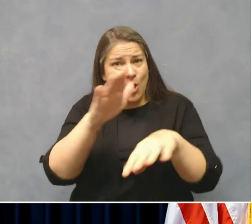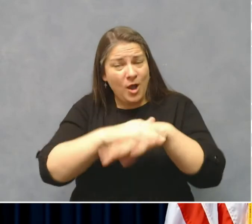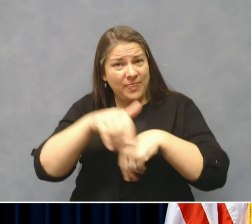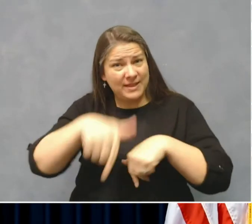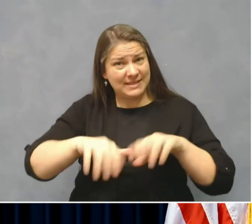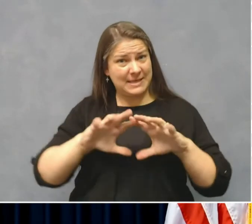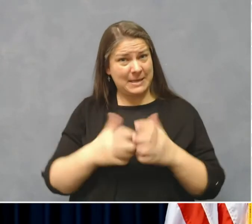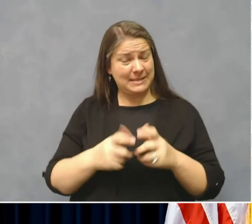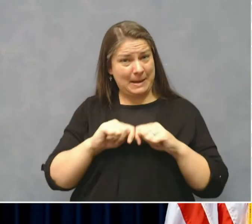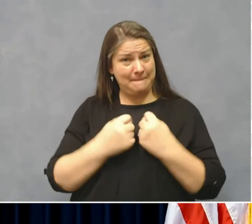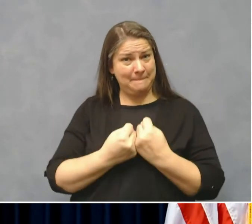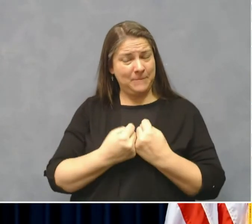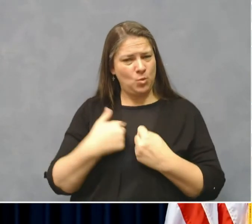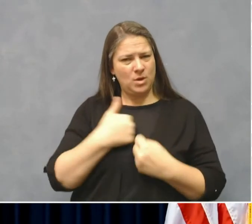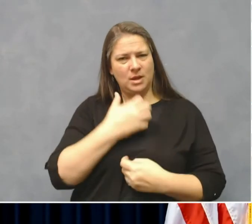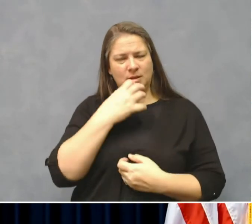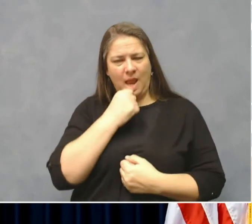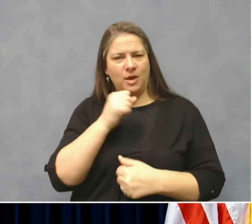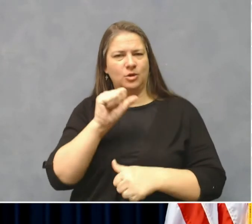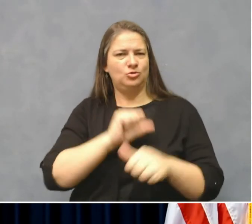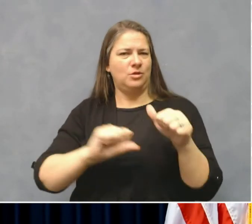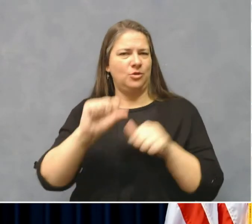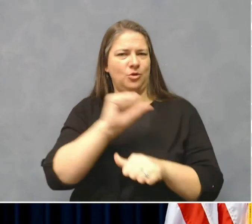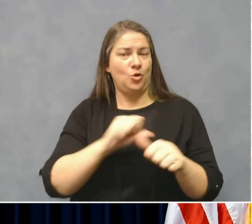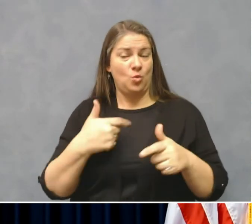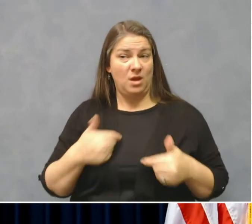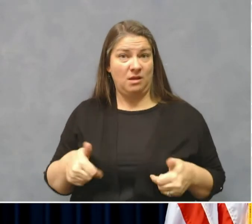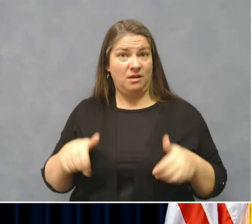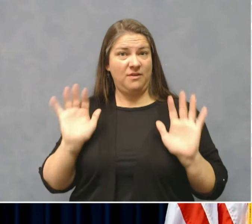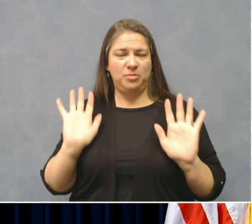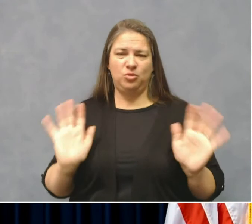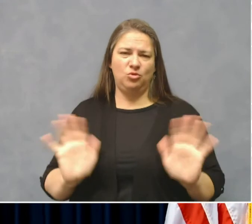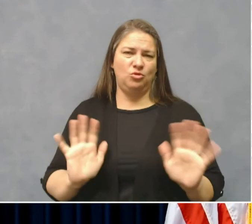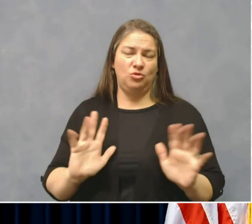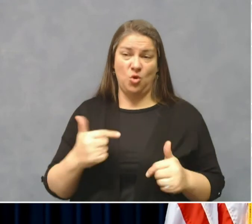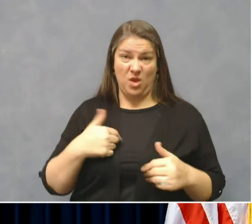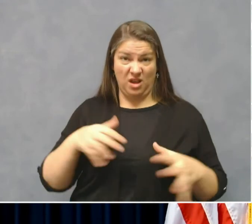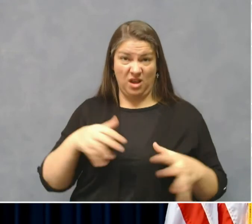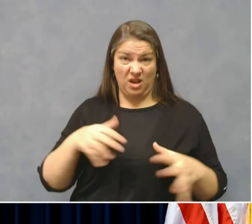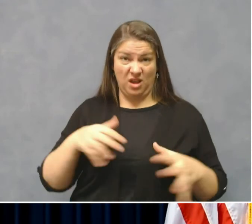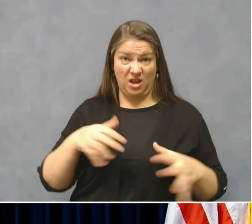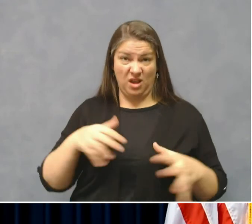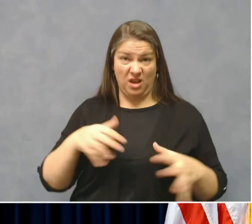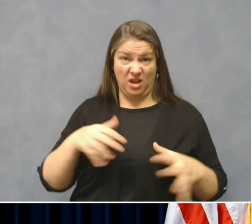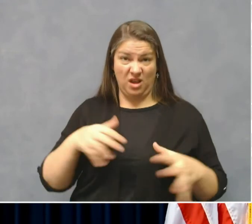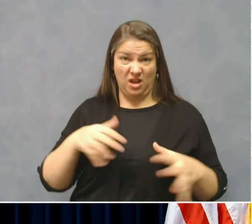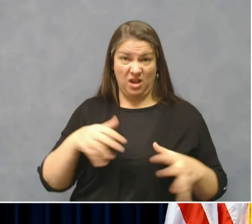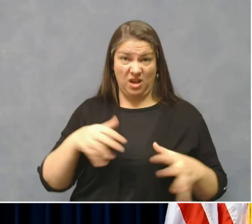another and that we are not surrendering and accepting fatalities in Kentucky. We're fighting back.